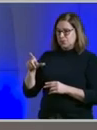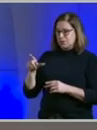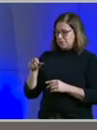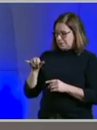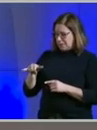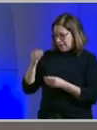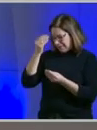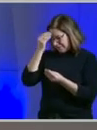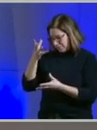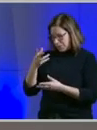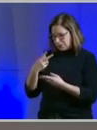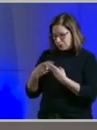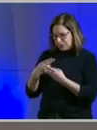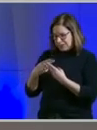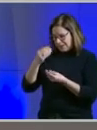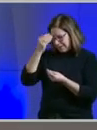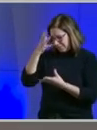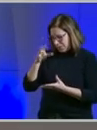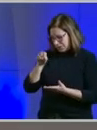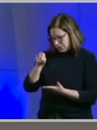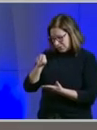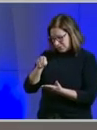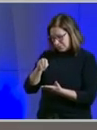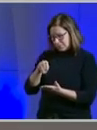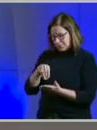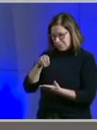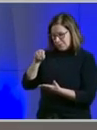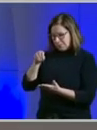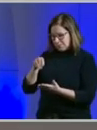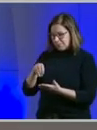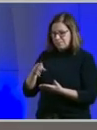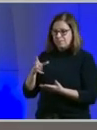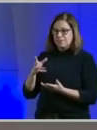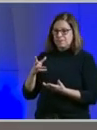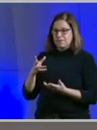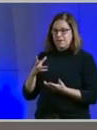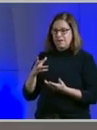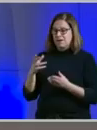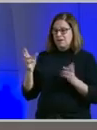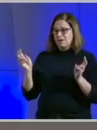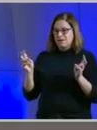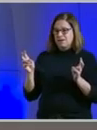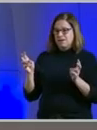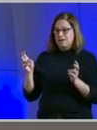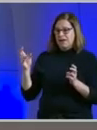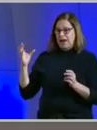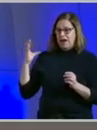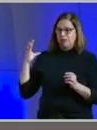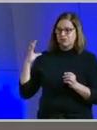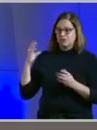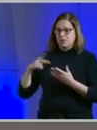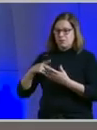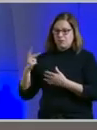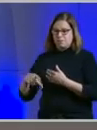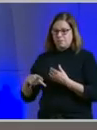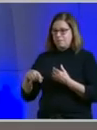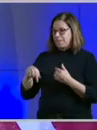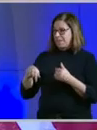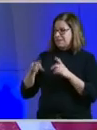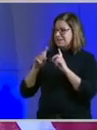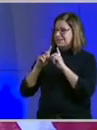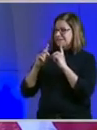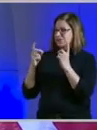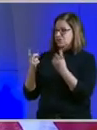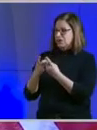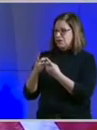And as you know, the capital program that the district has is priority-based. It's the most important things that meet the